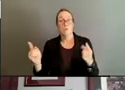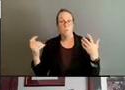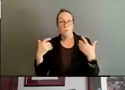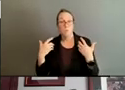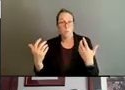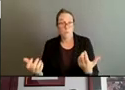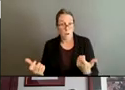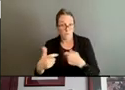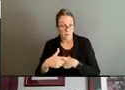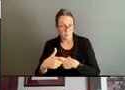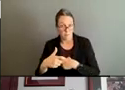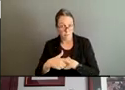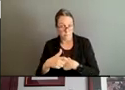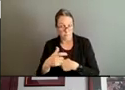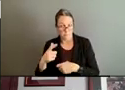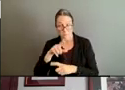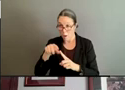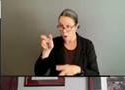communities were hit and what where